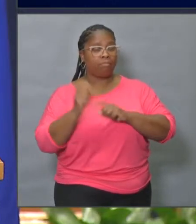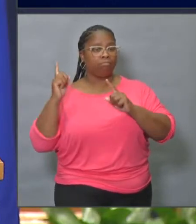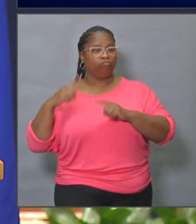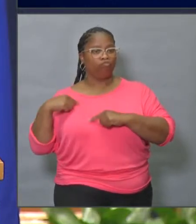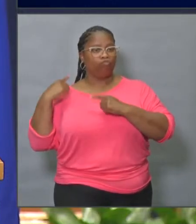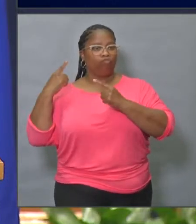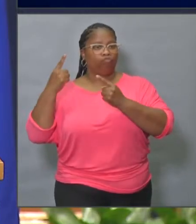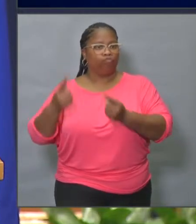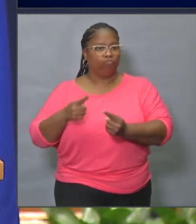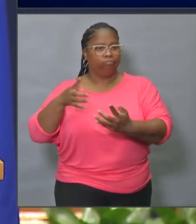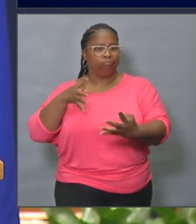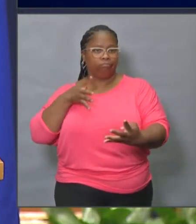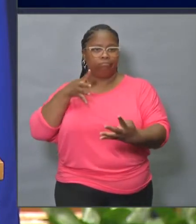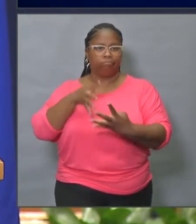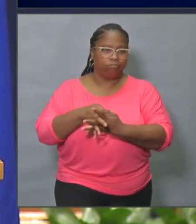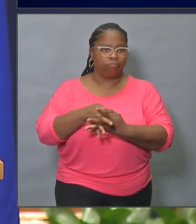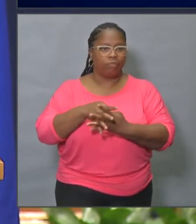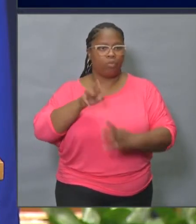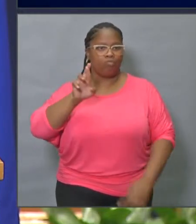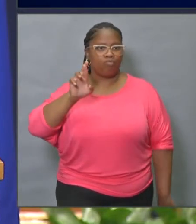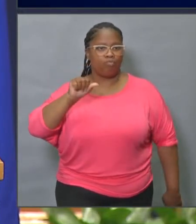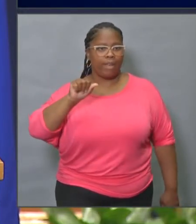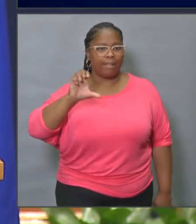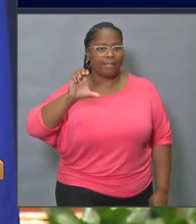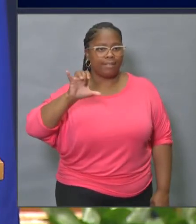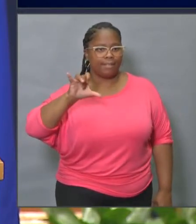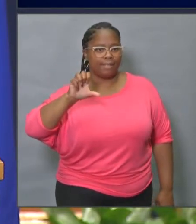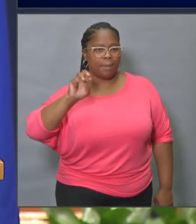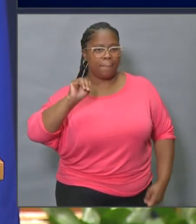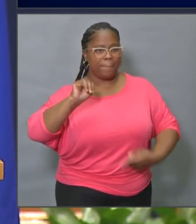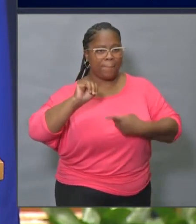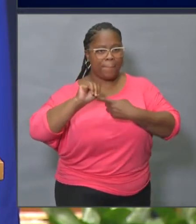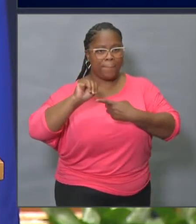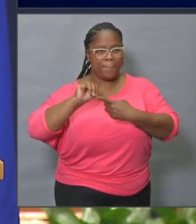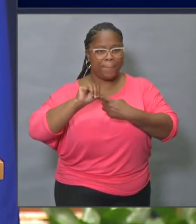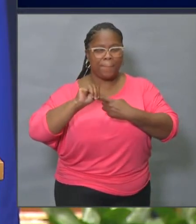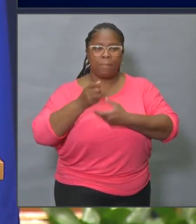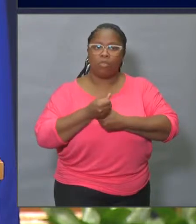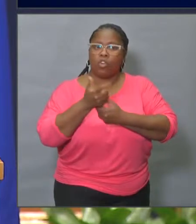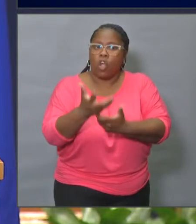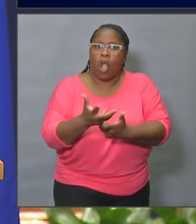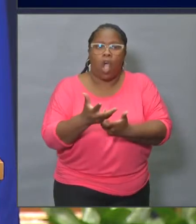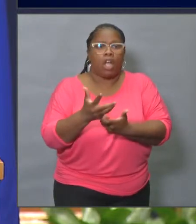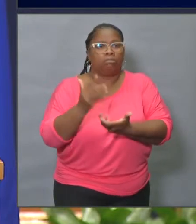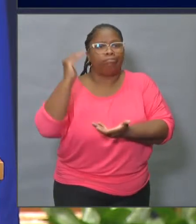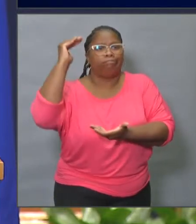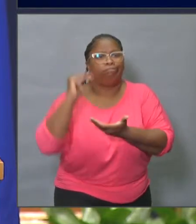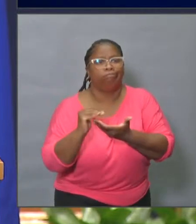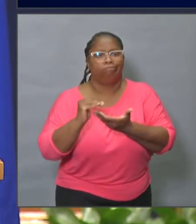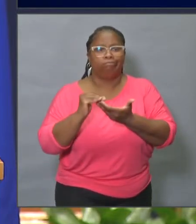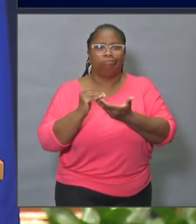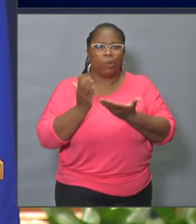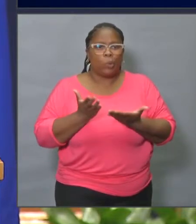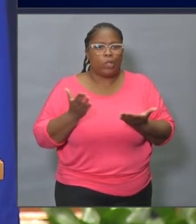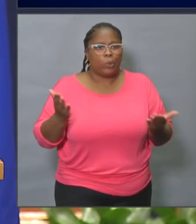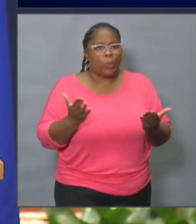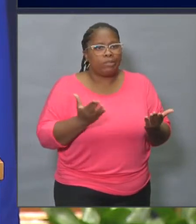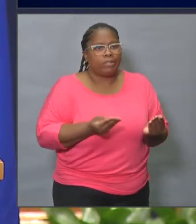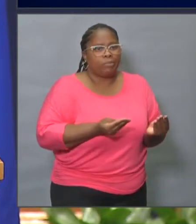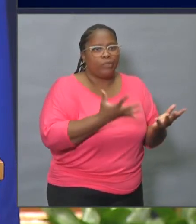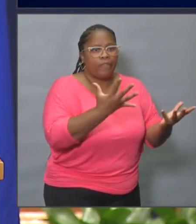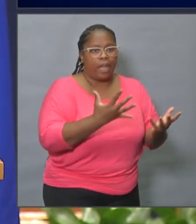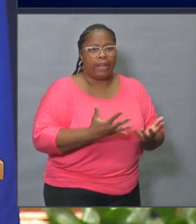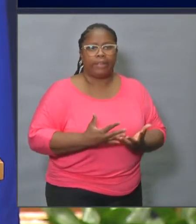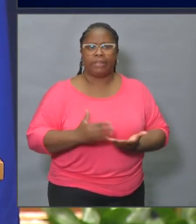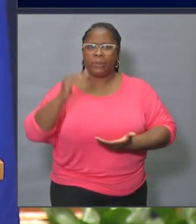and continues to result in fewer resources and opportunities that are needed for optimal health and